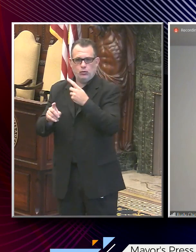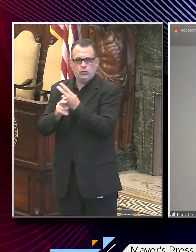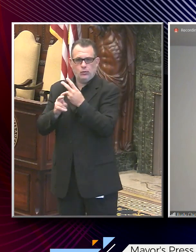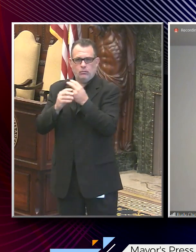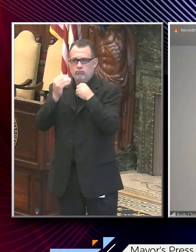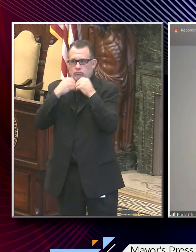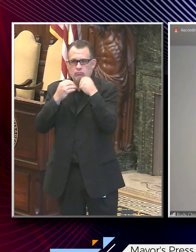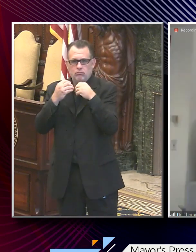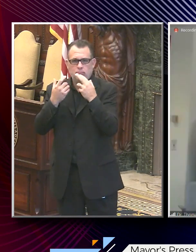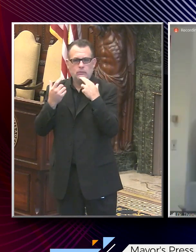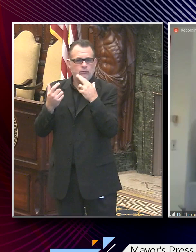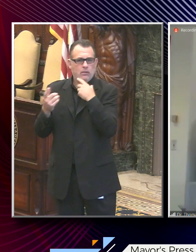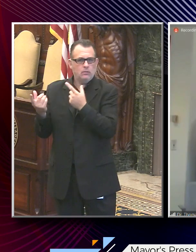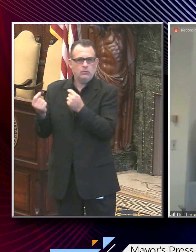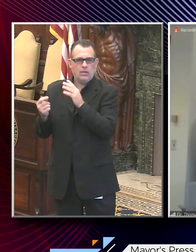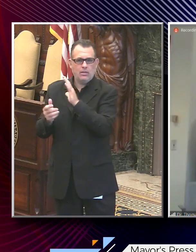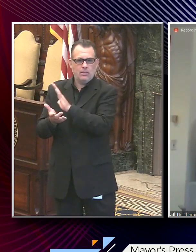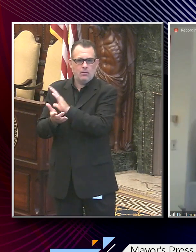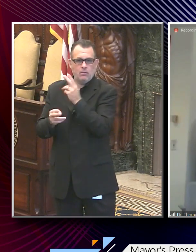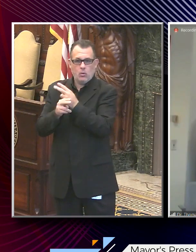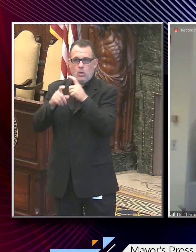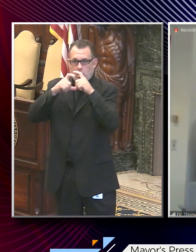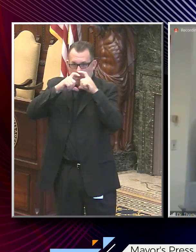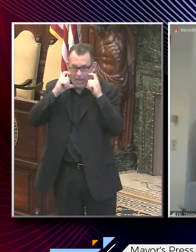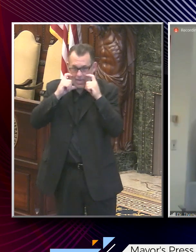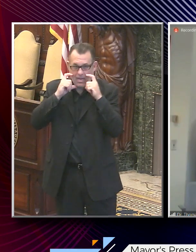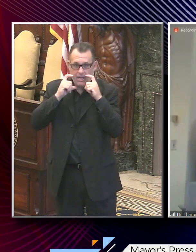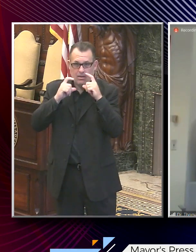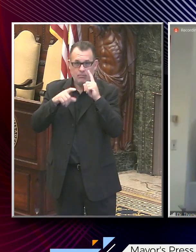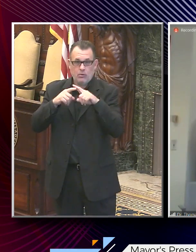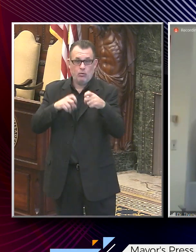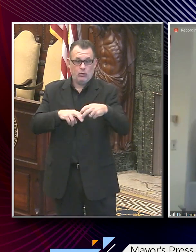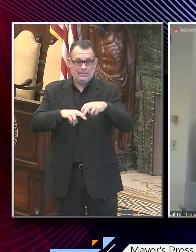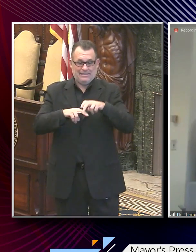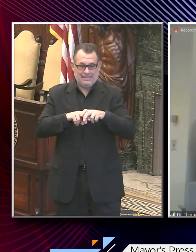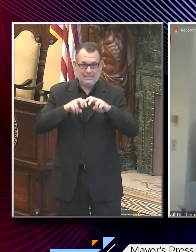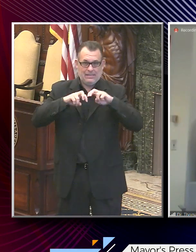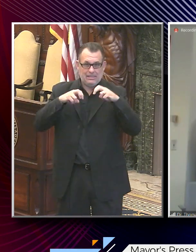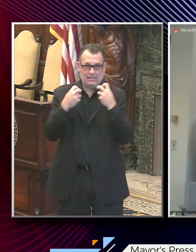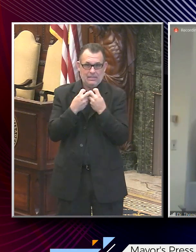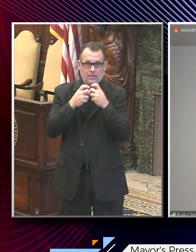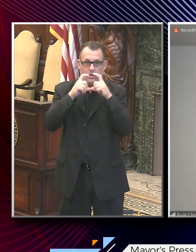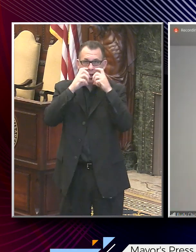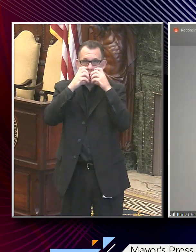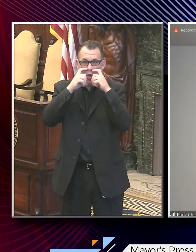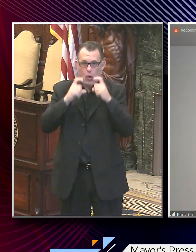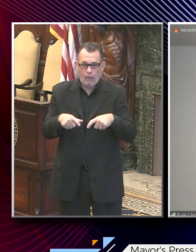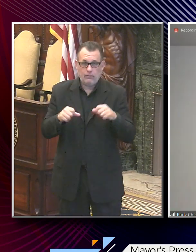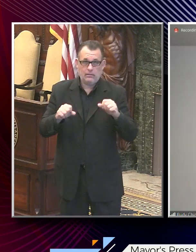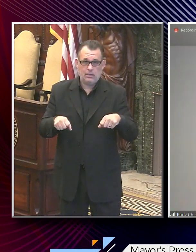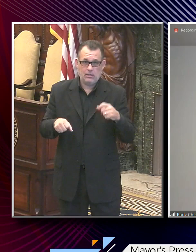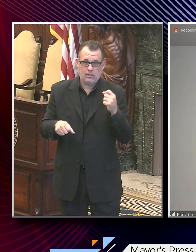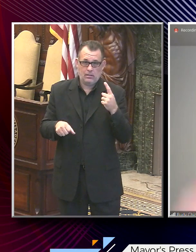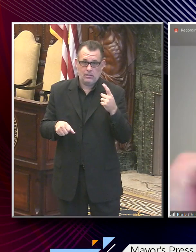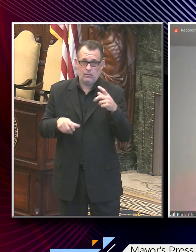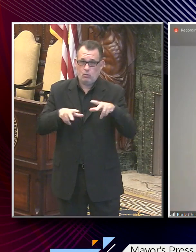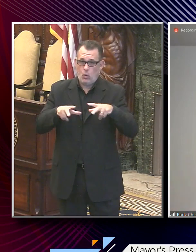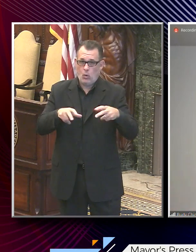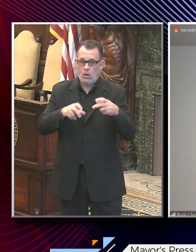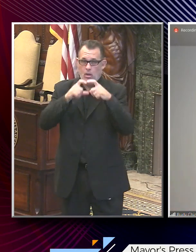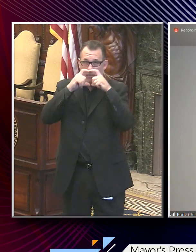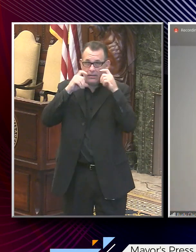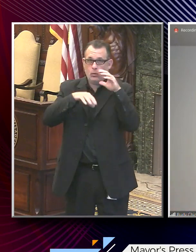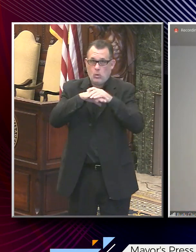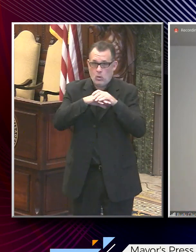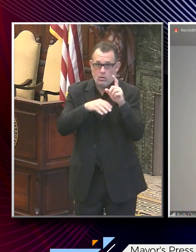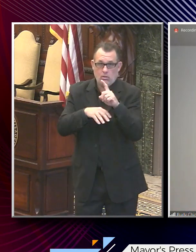masks. They need to be wearing a mask unless they're sitting at a table eating a meal. Simple as that. Okay, so they have to walk in with a mask, and I'm guessing walk out with